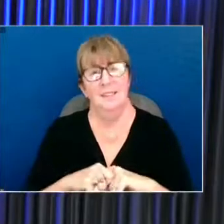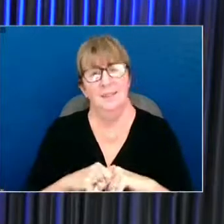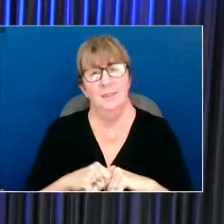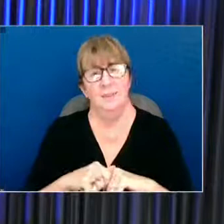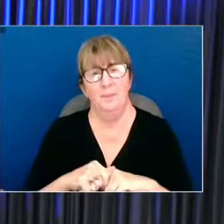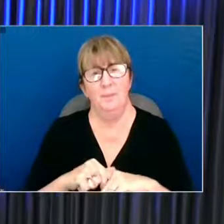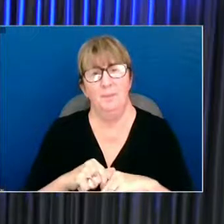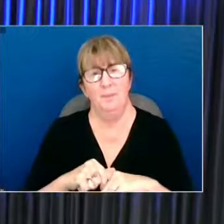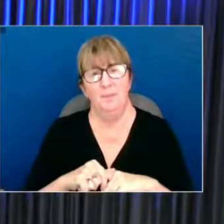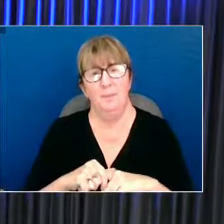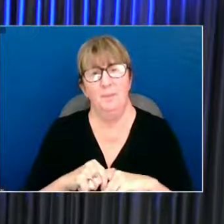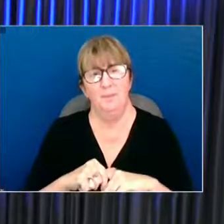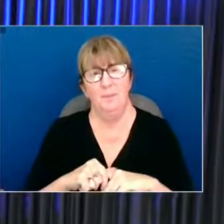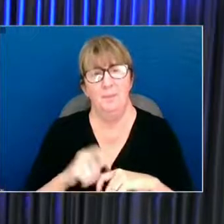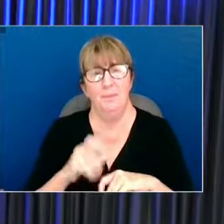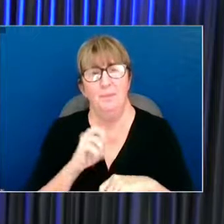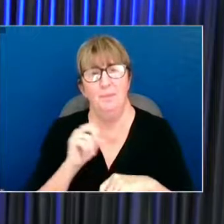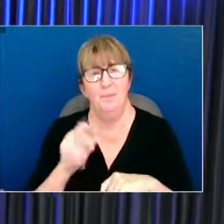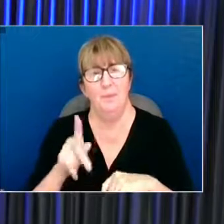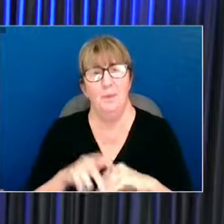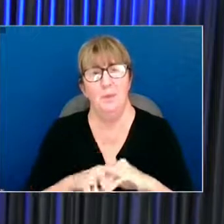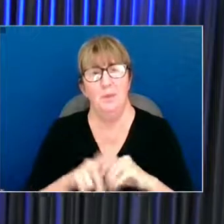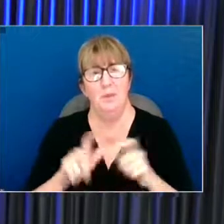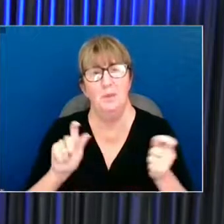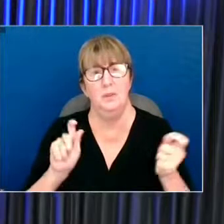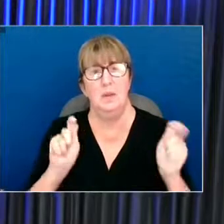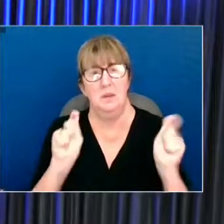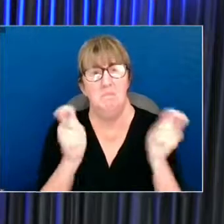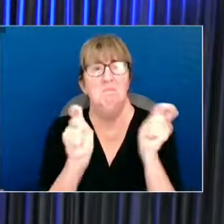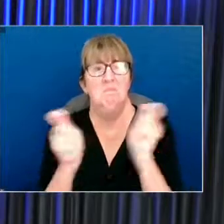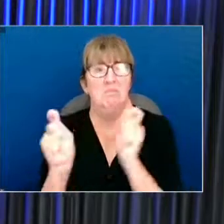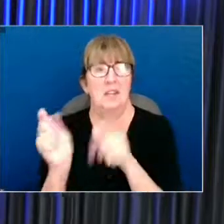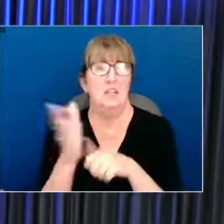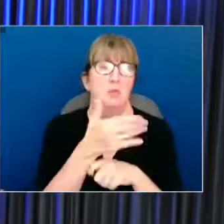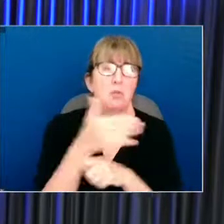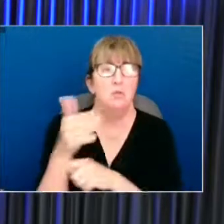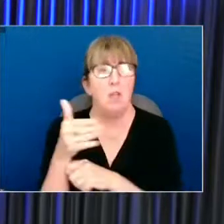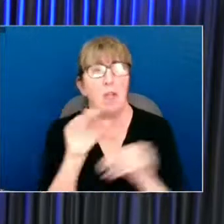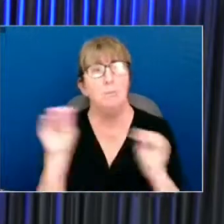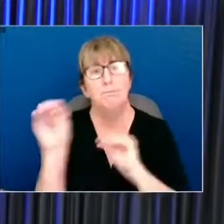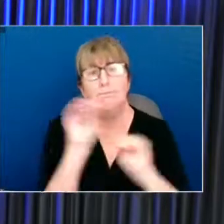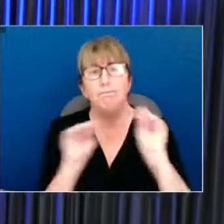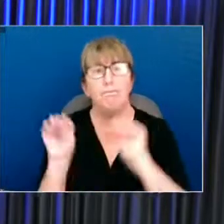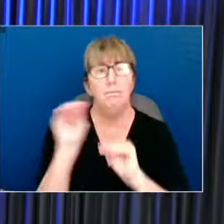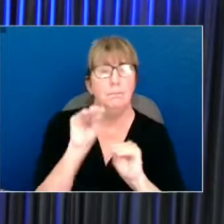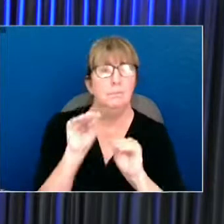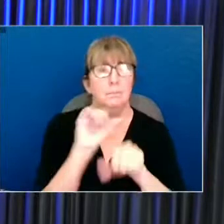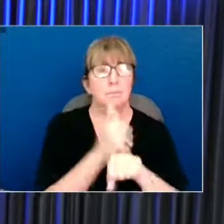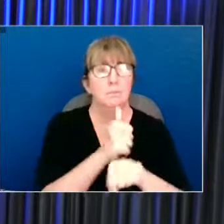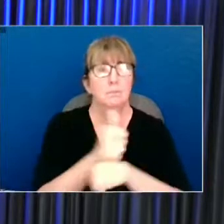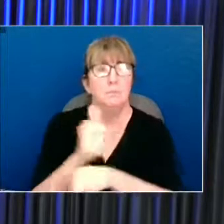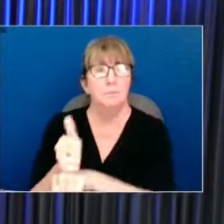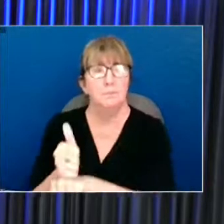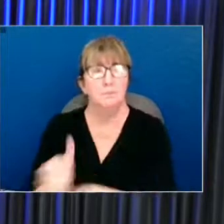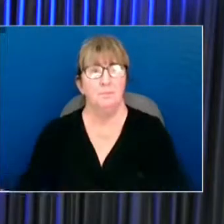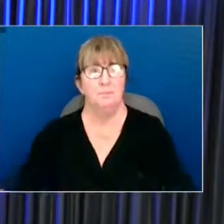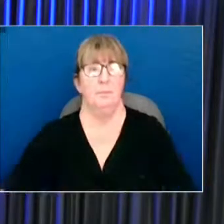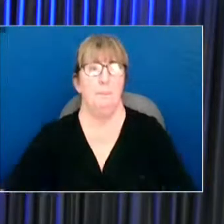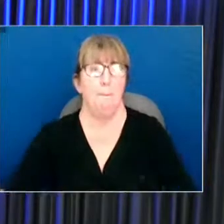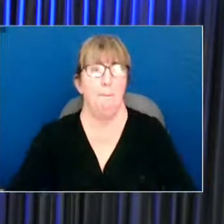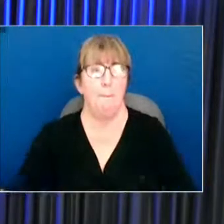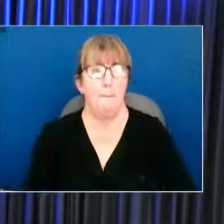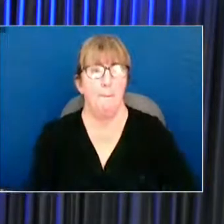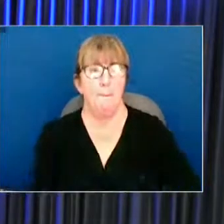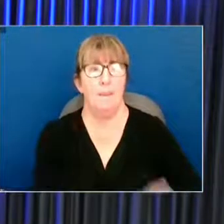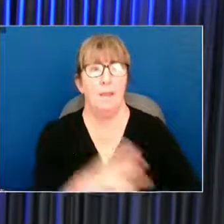making modest changes to the flag and doing some minor repositioning of the lectern. We have